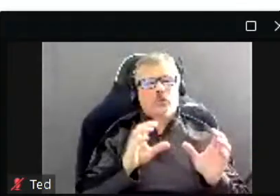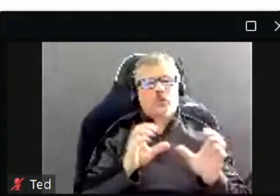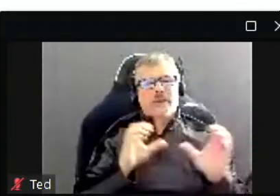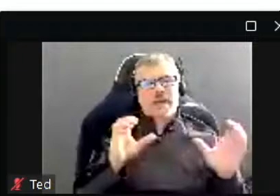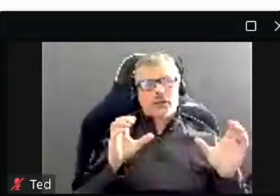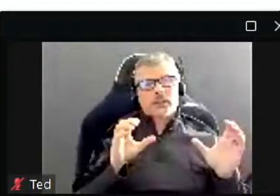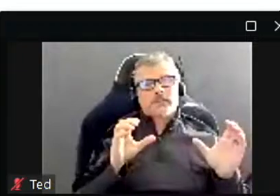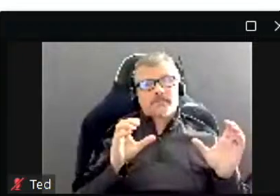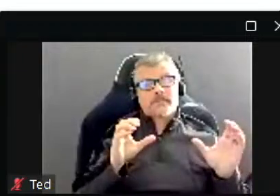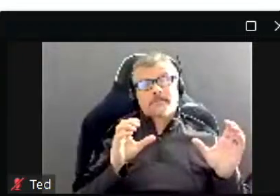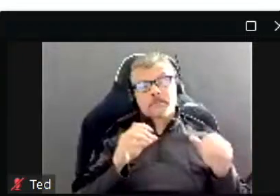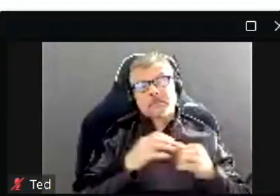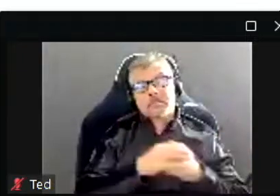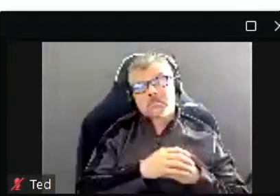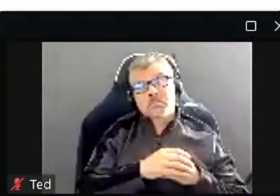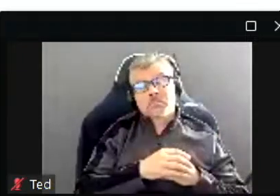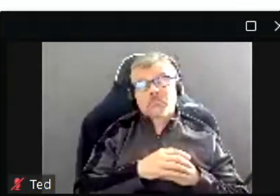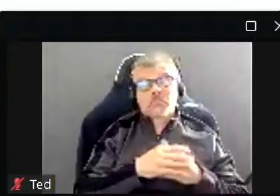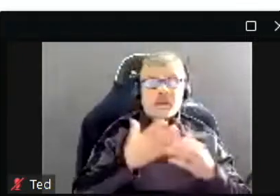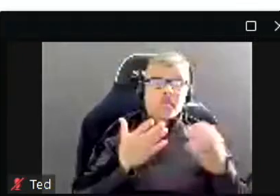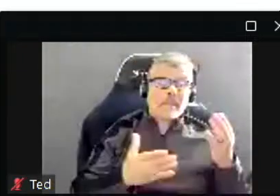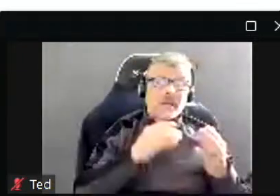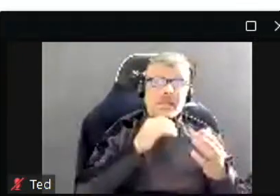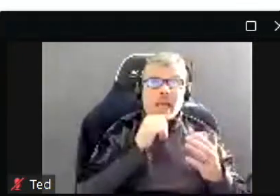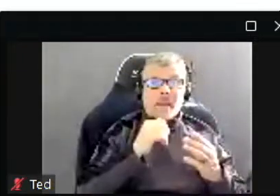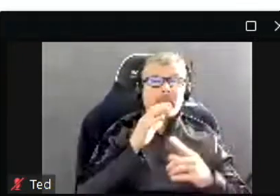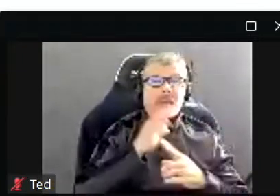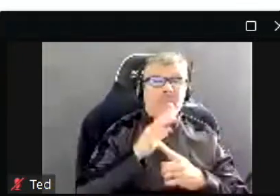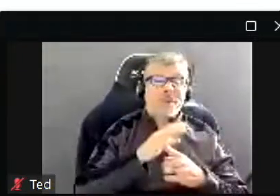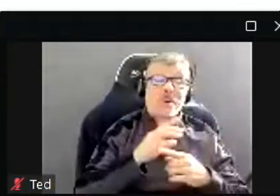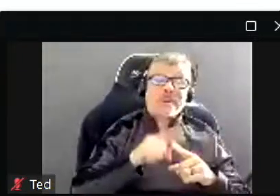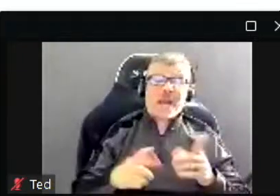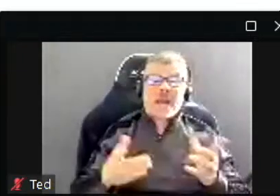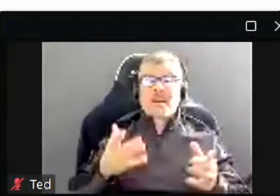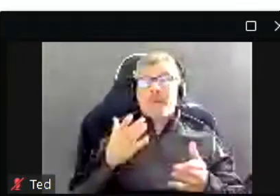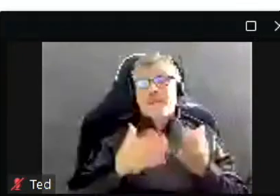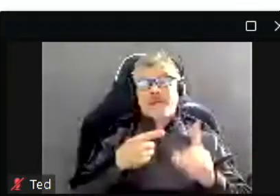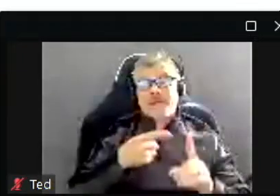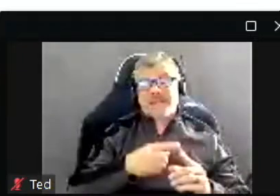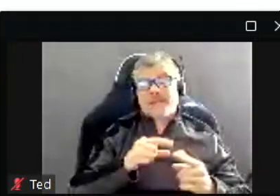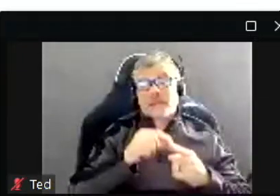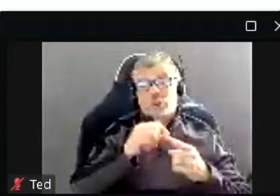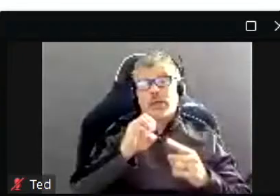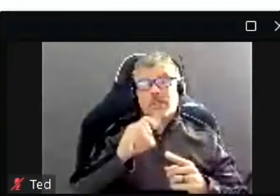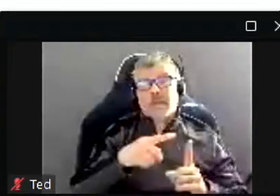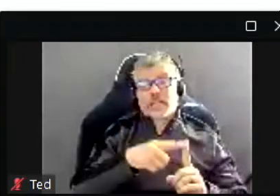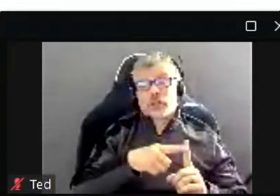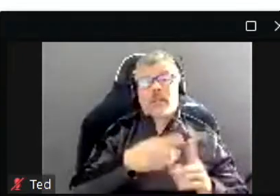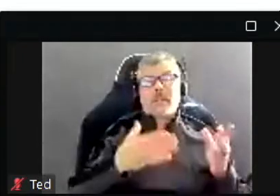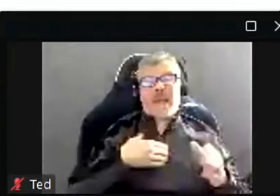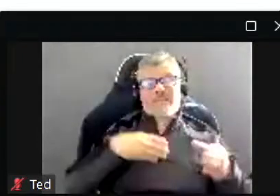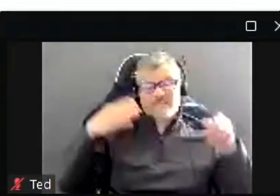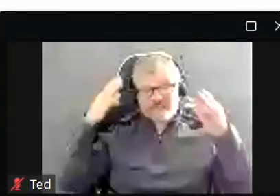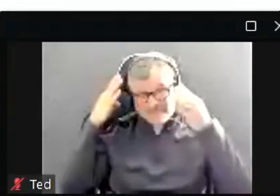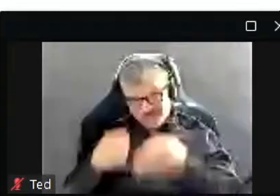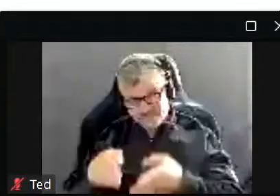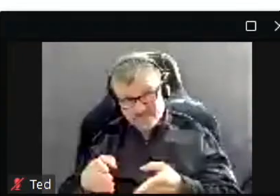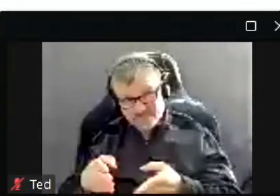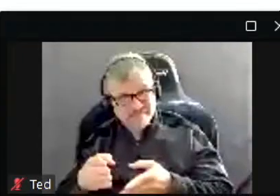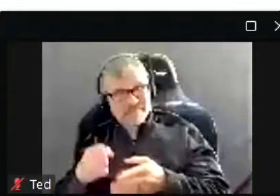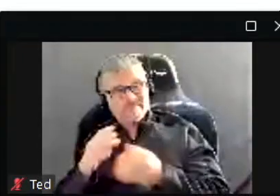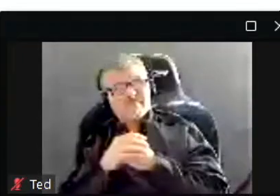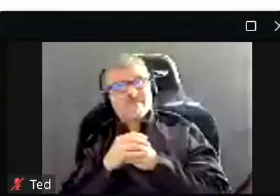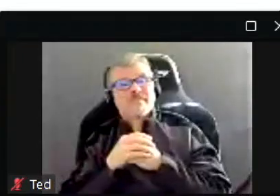and it might not be popular, but special education candidates to have an area of concentration, especially in